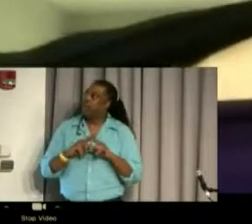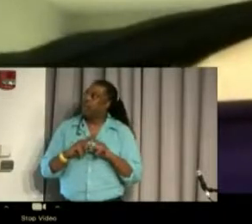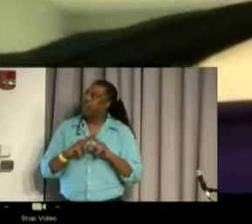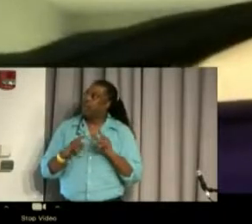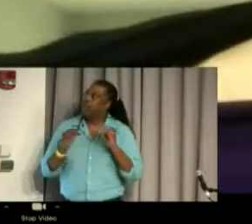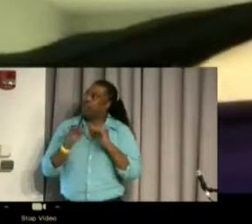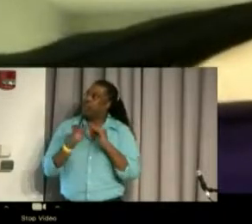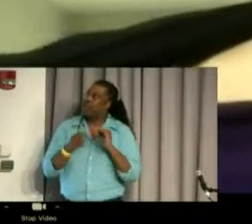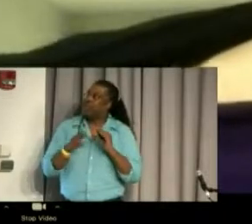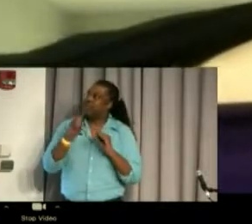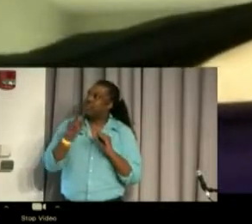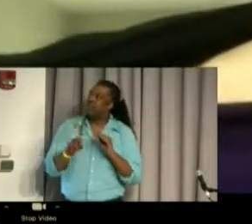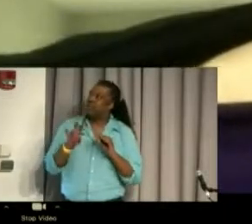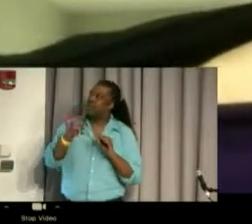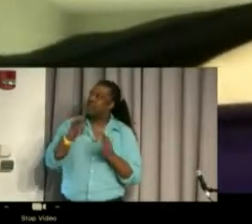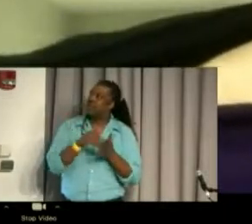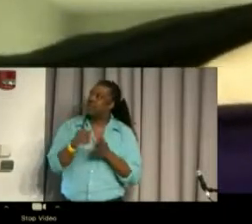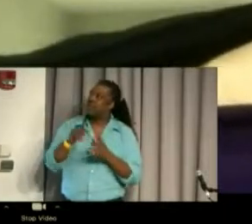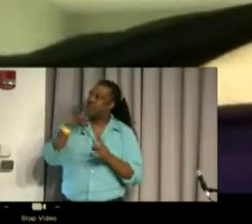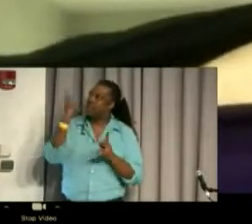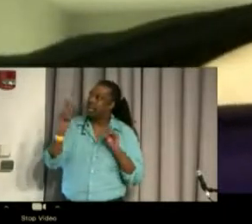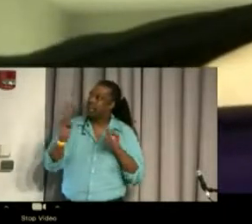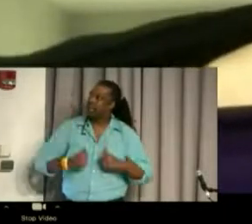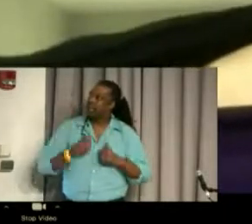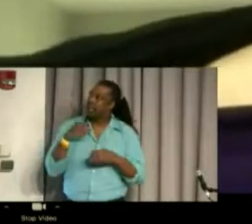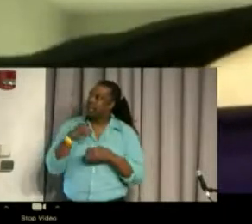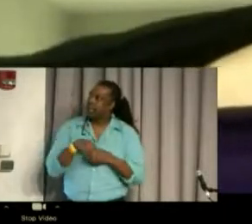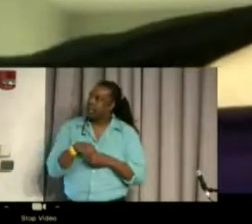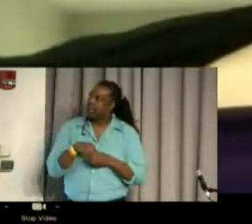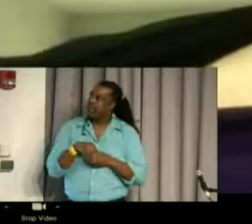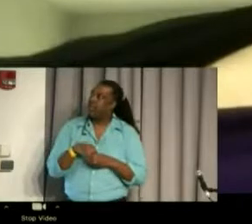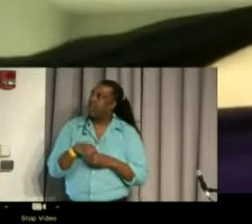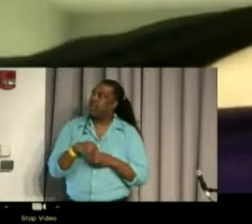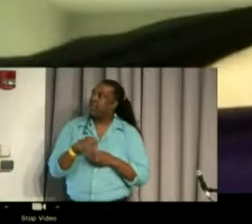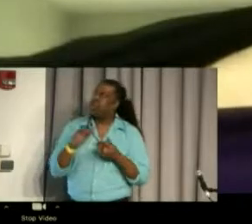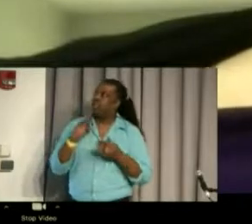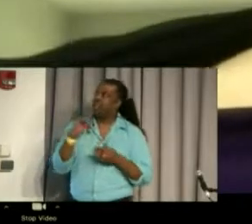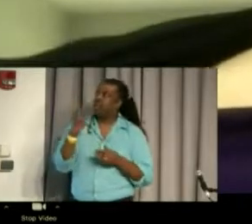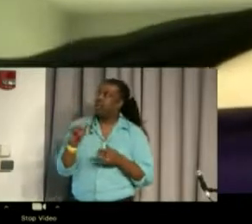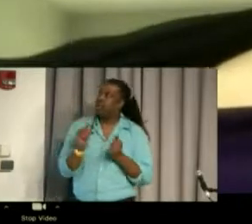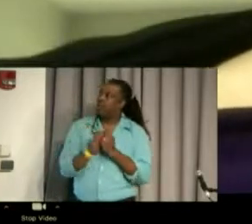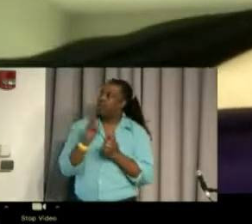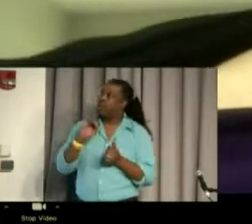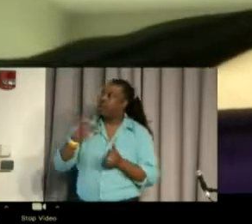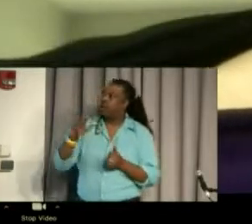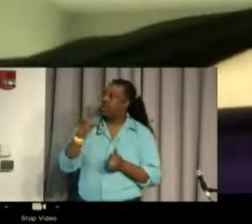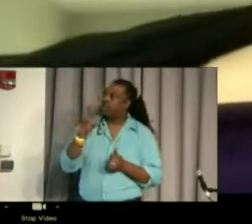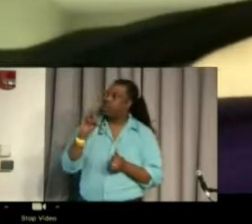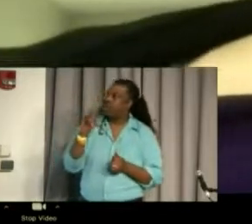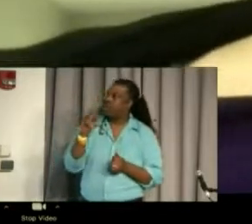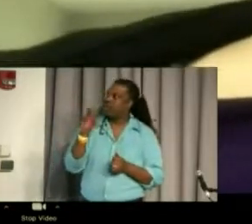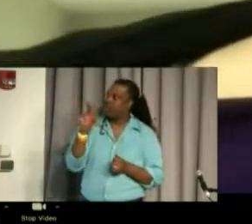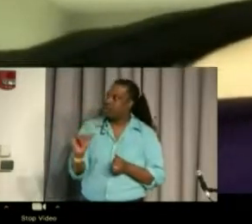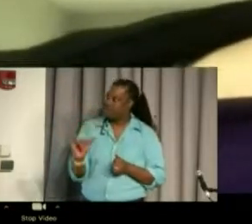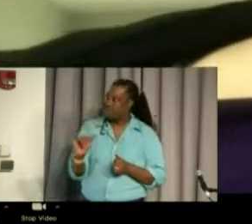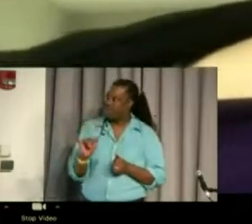More than 6.7 million Black folks live in the 91 counties with oil refineries, including Philadelphia.